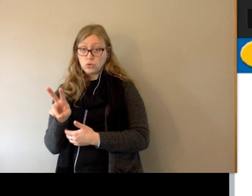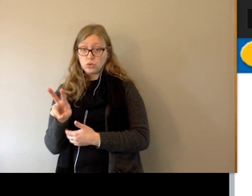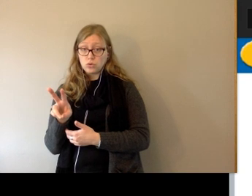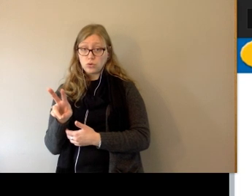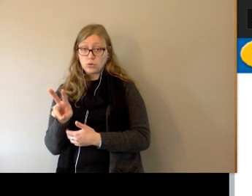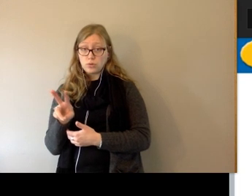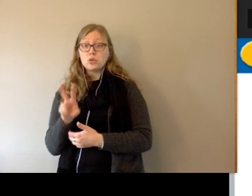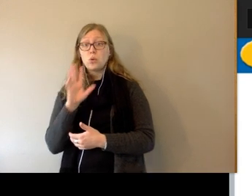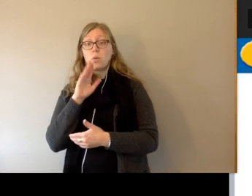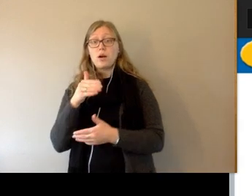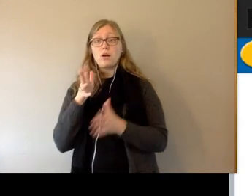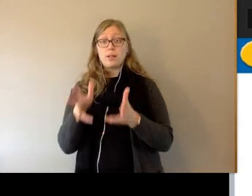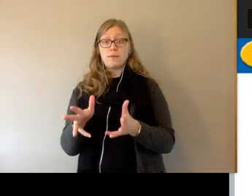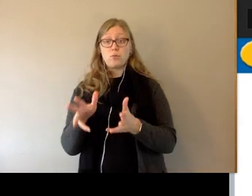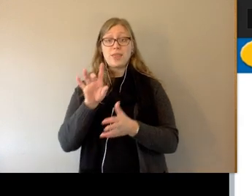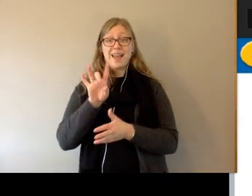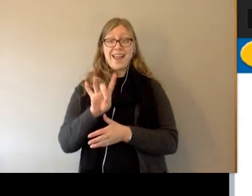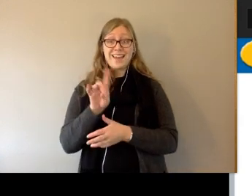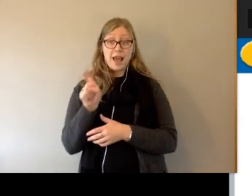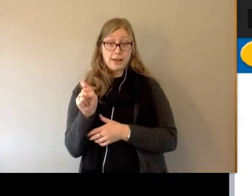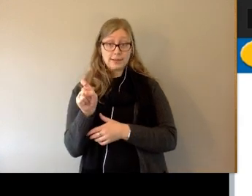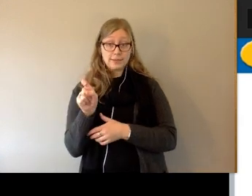8x, and this will be, I'm